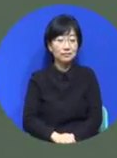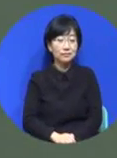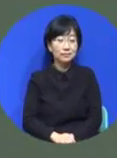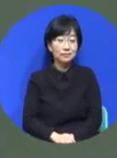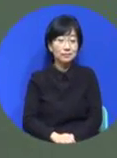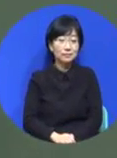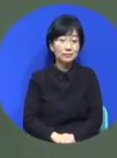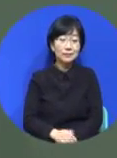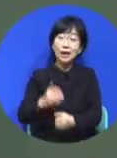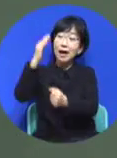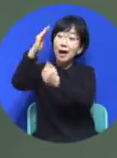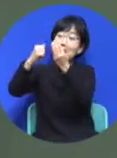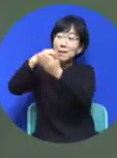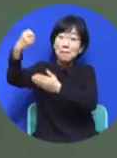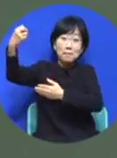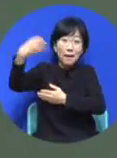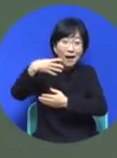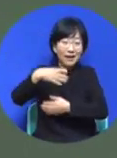promise.